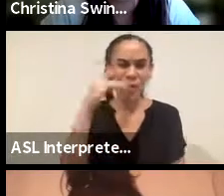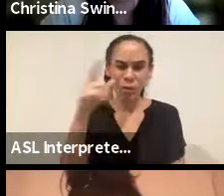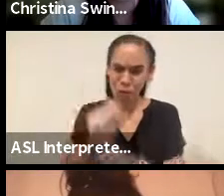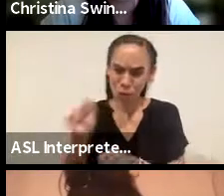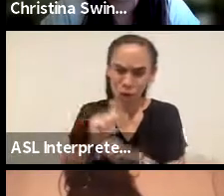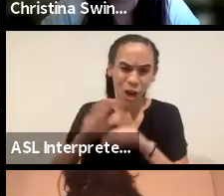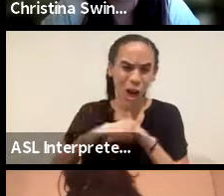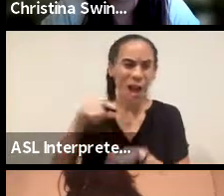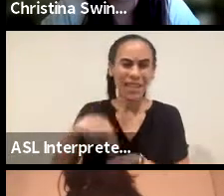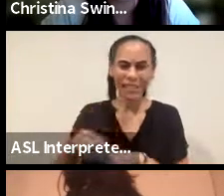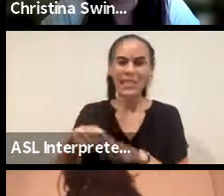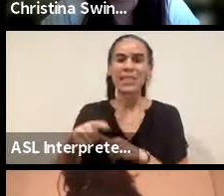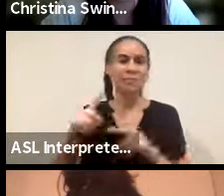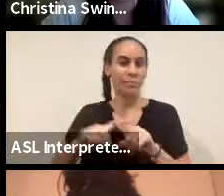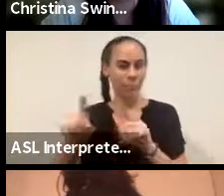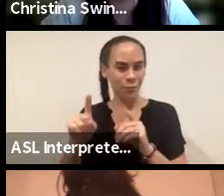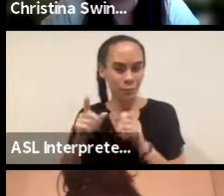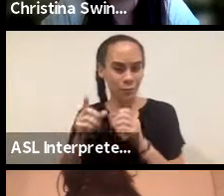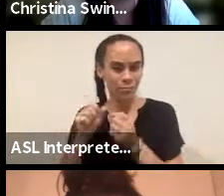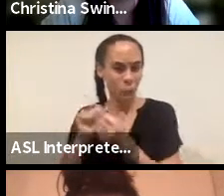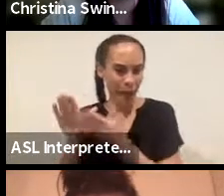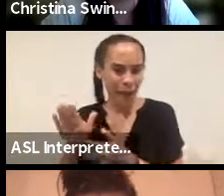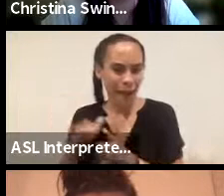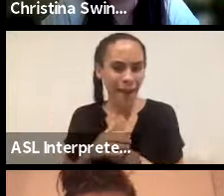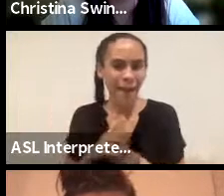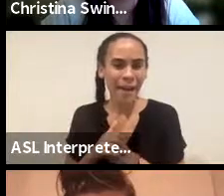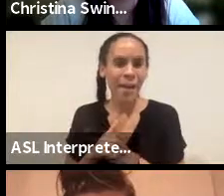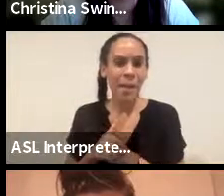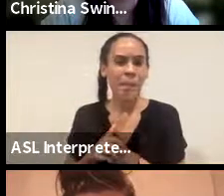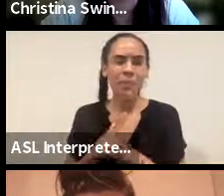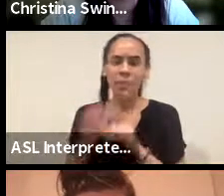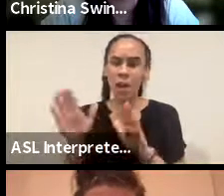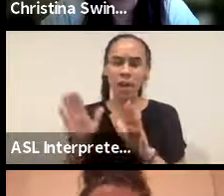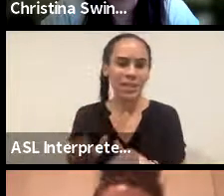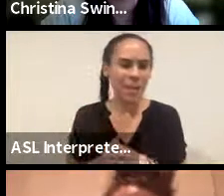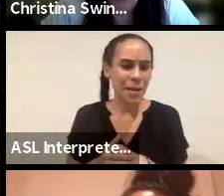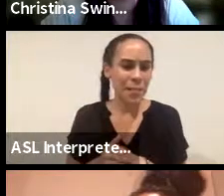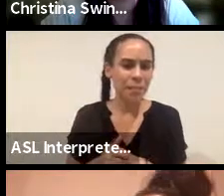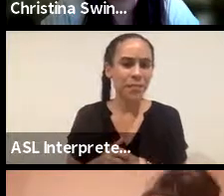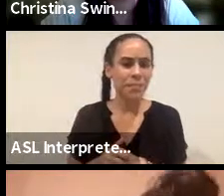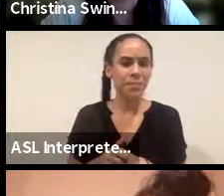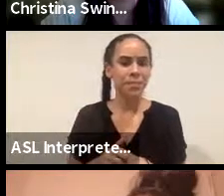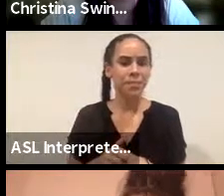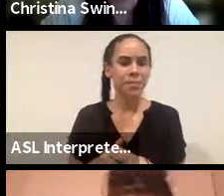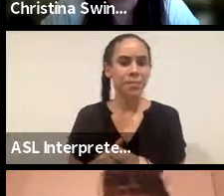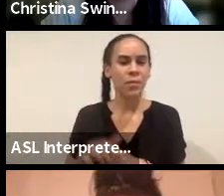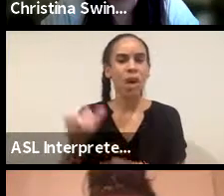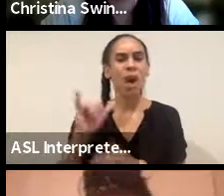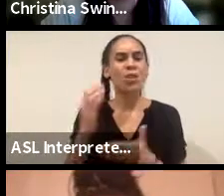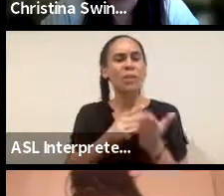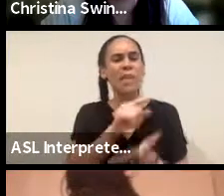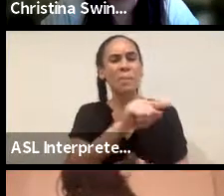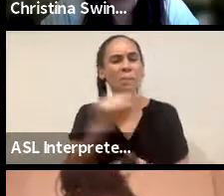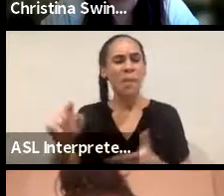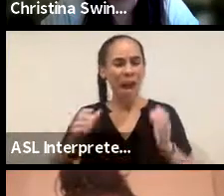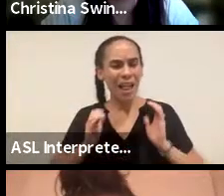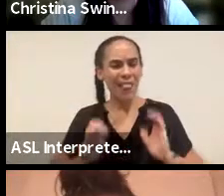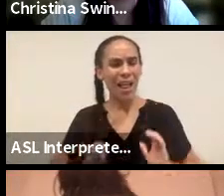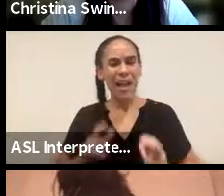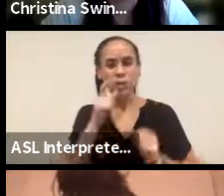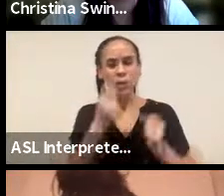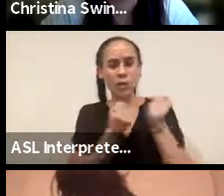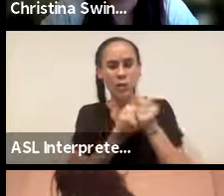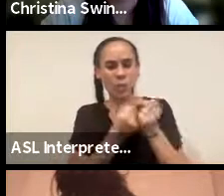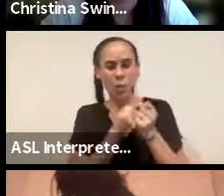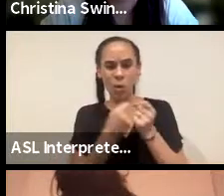in a different way. Awesome. And then also some of our clients and friends who have supported us over